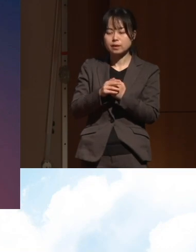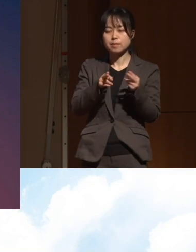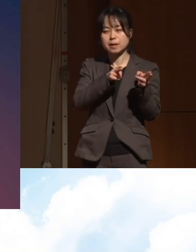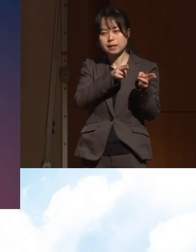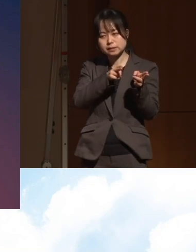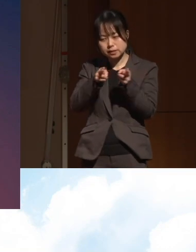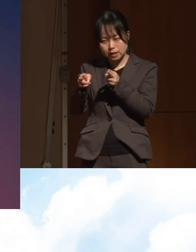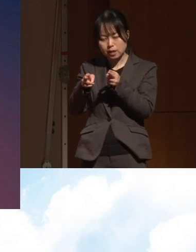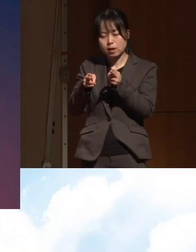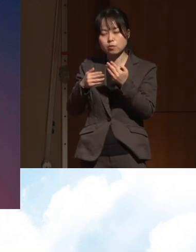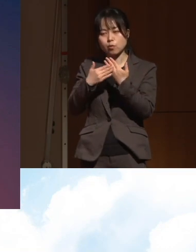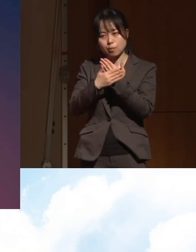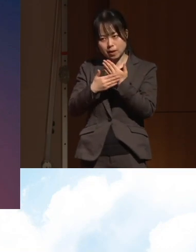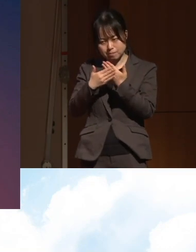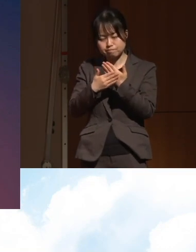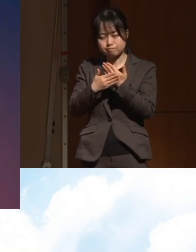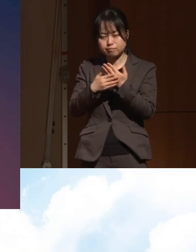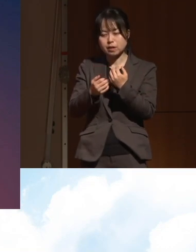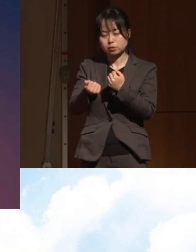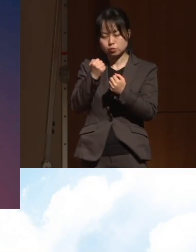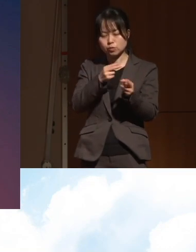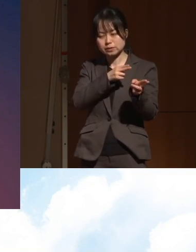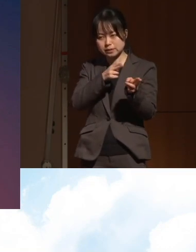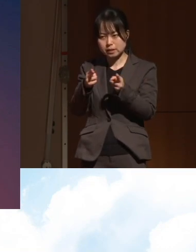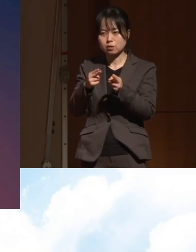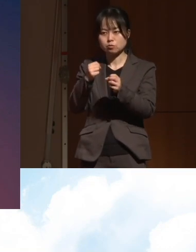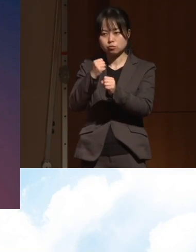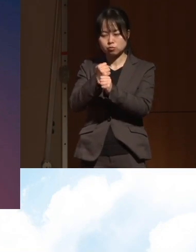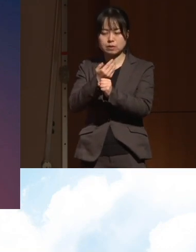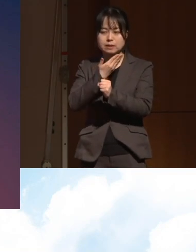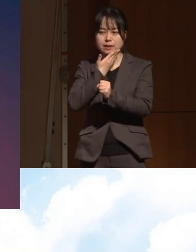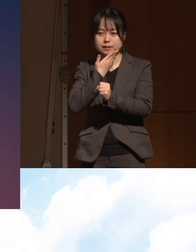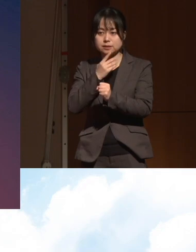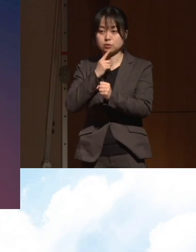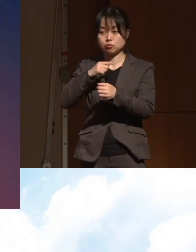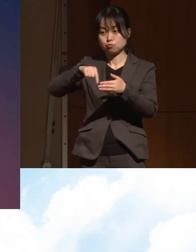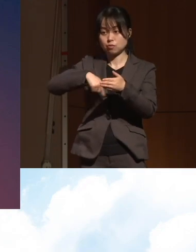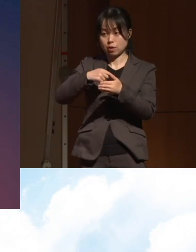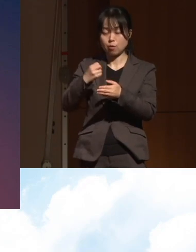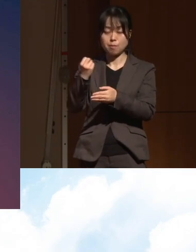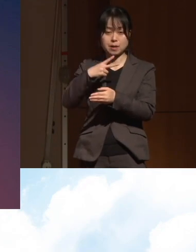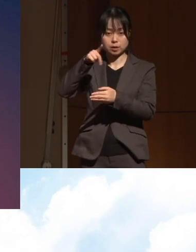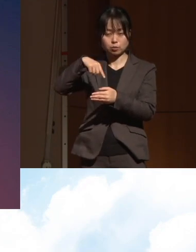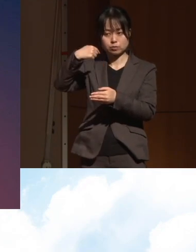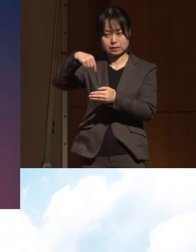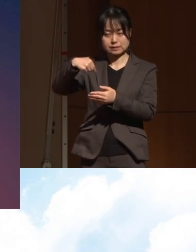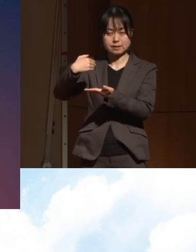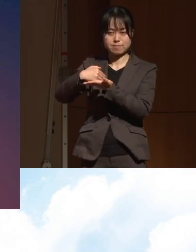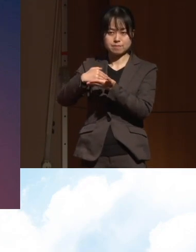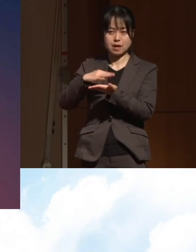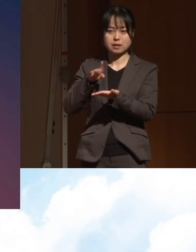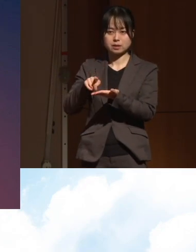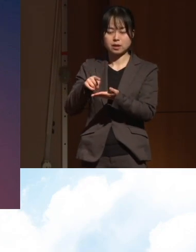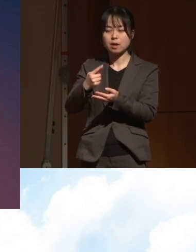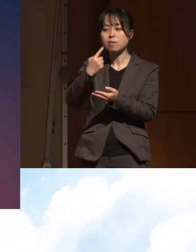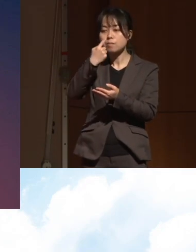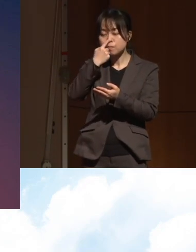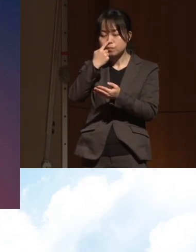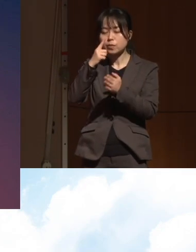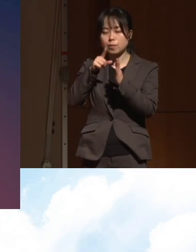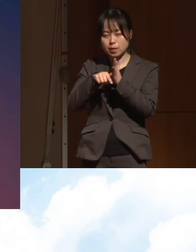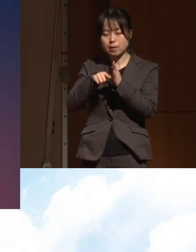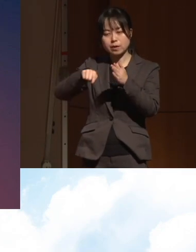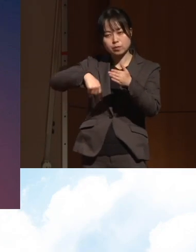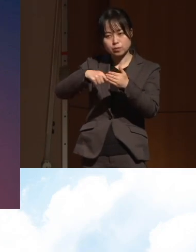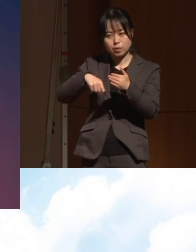strong institutions in Japan. My presentation will really focus on some of the